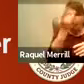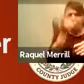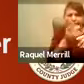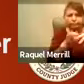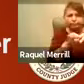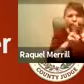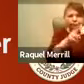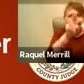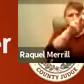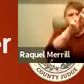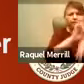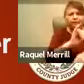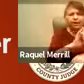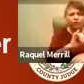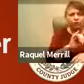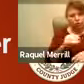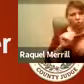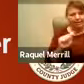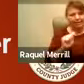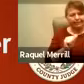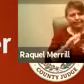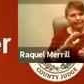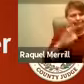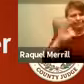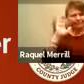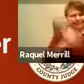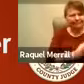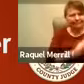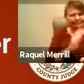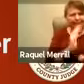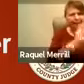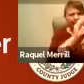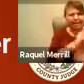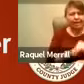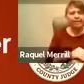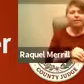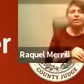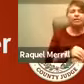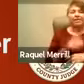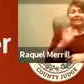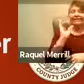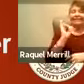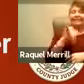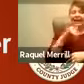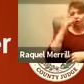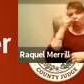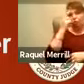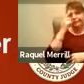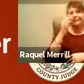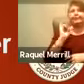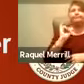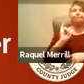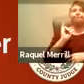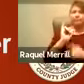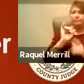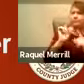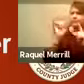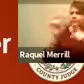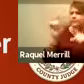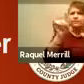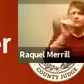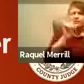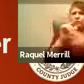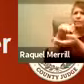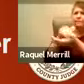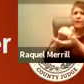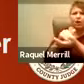infections, so that we can put a stop to it. For that reason, I've gone out to the medical community.